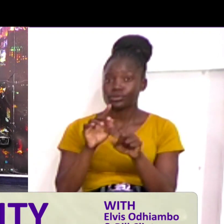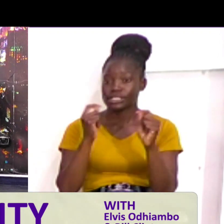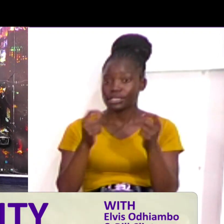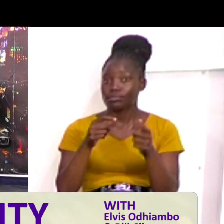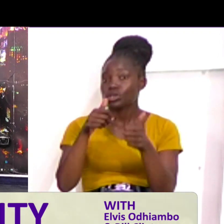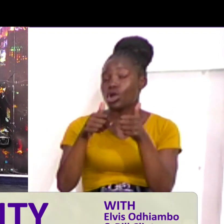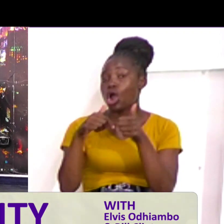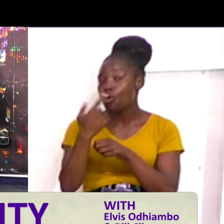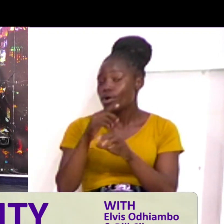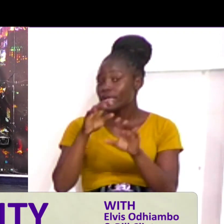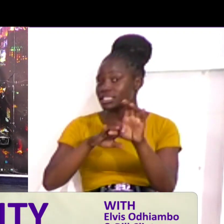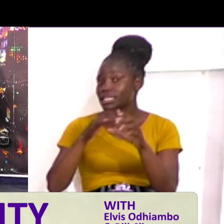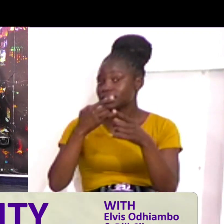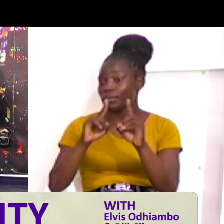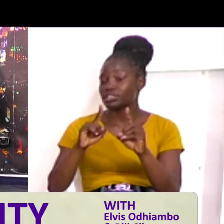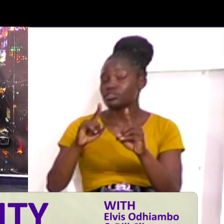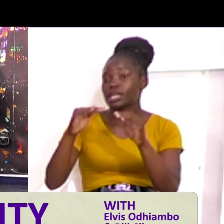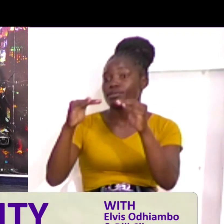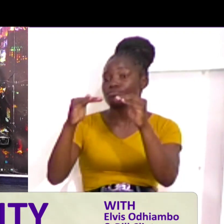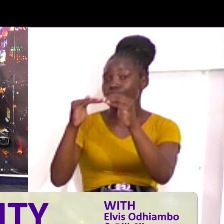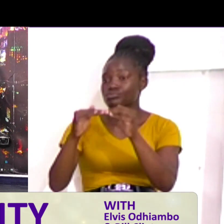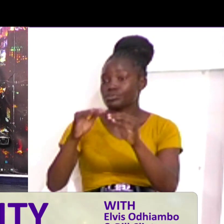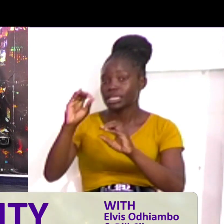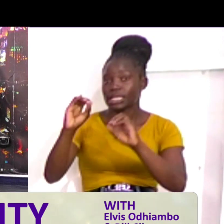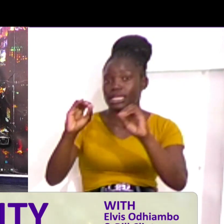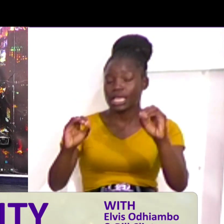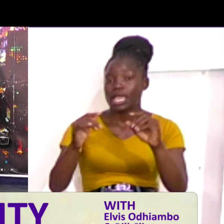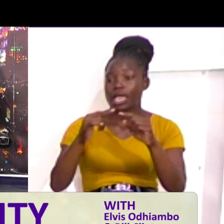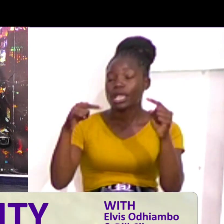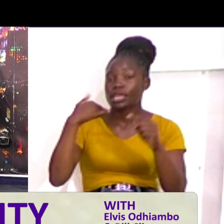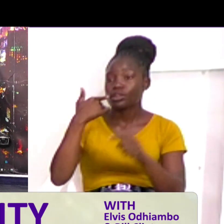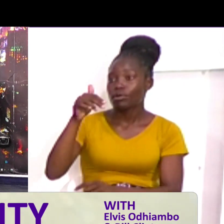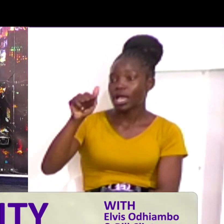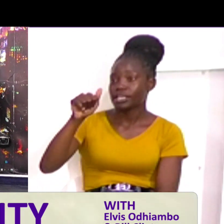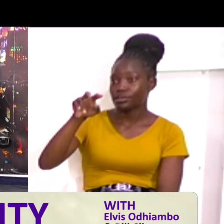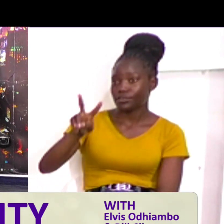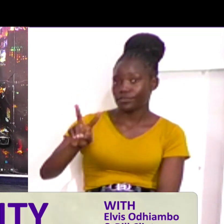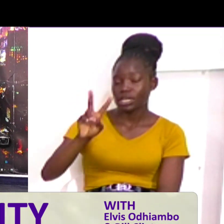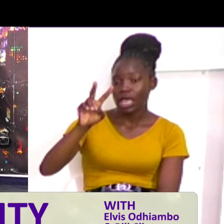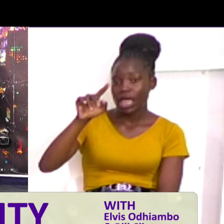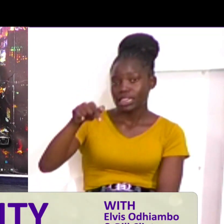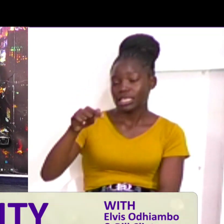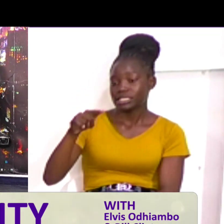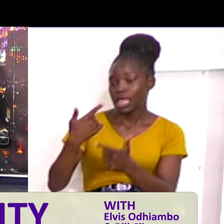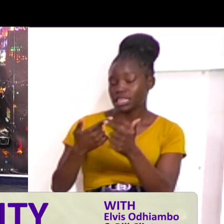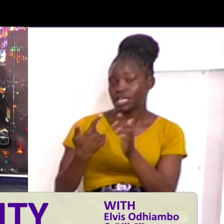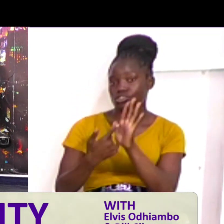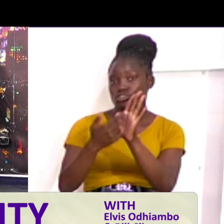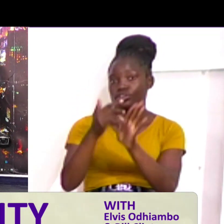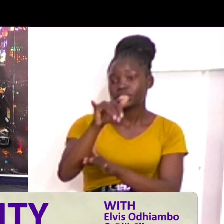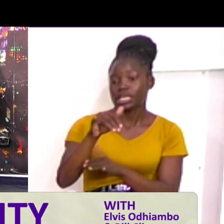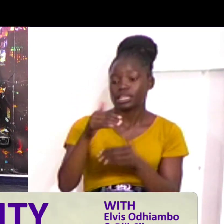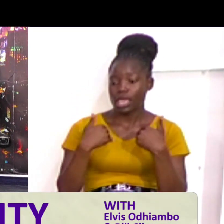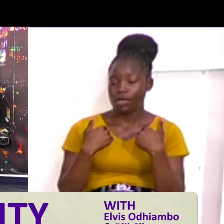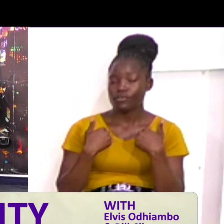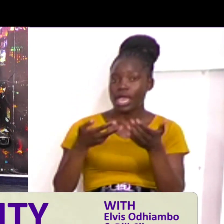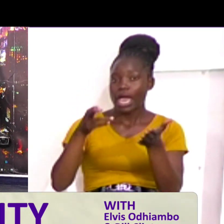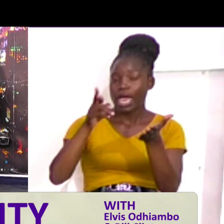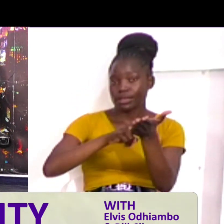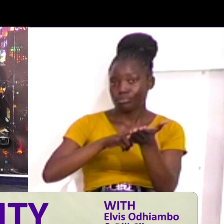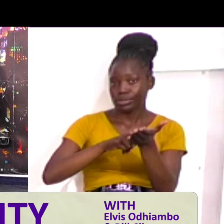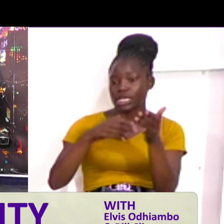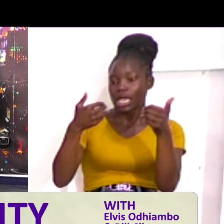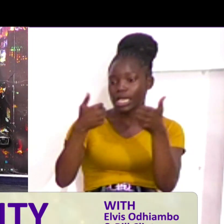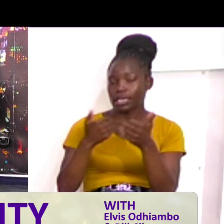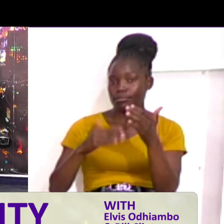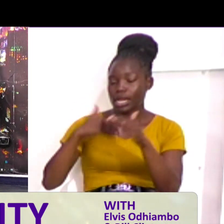But then again, they were held to a 0-0 draw against Aston Villa. This then commands that they are going to have a replay sometime